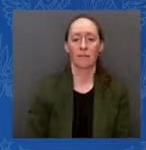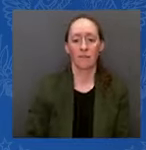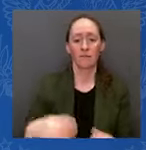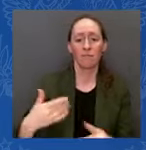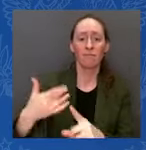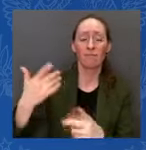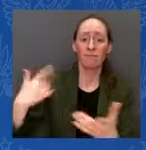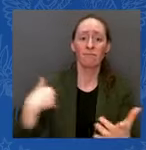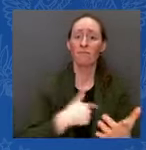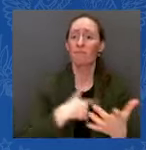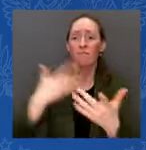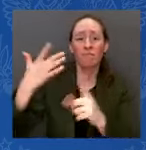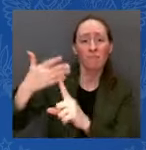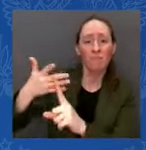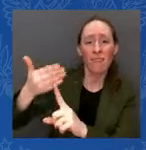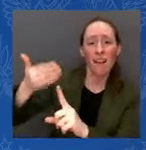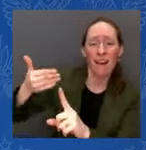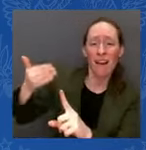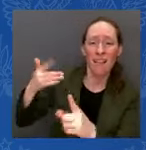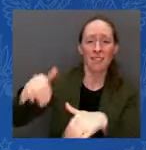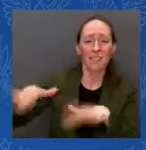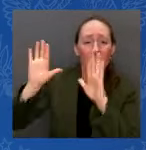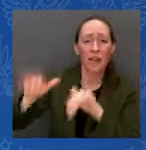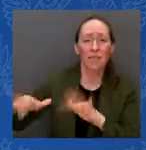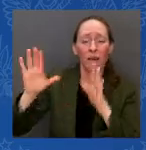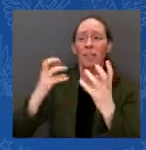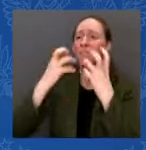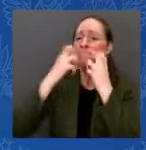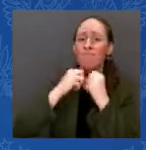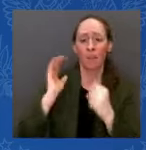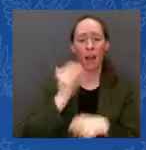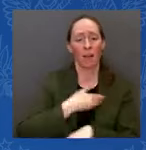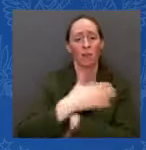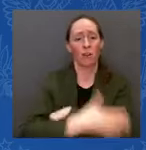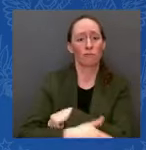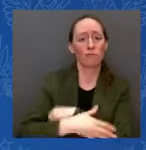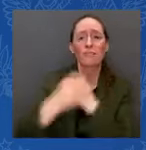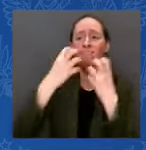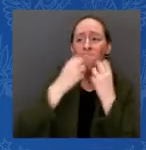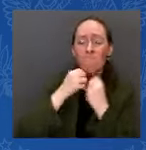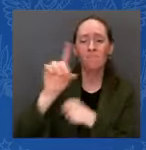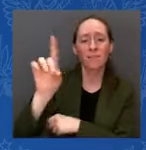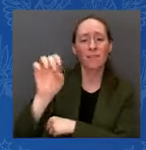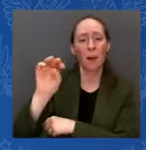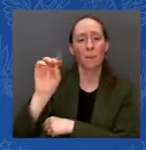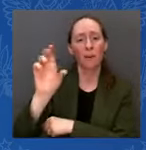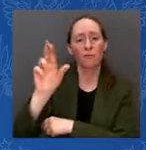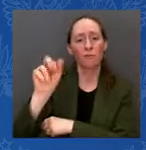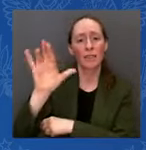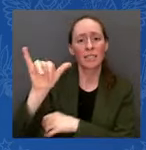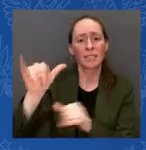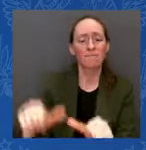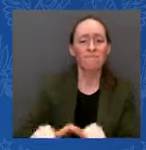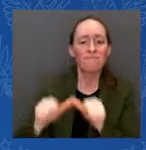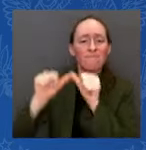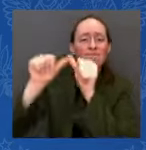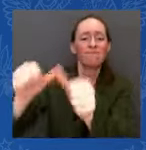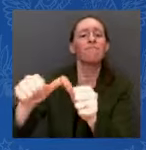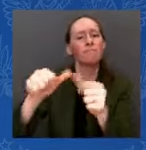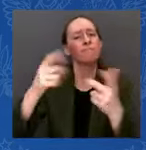to fulfill that higher purpose of maintaining freedom, peace, and security